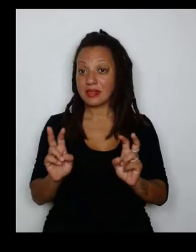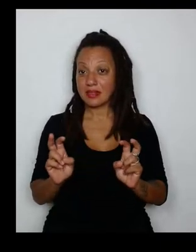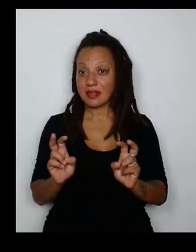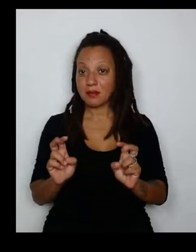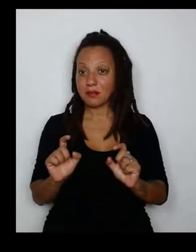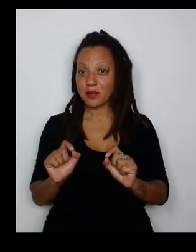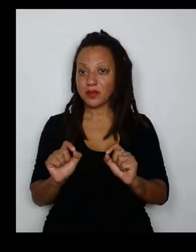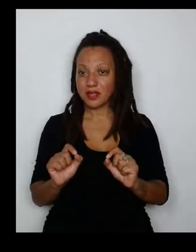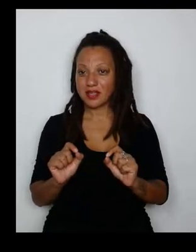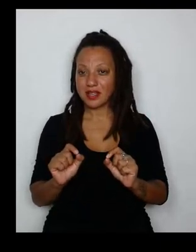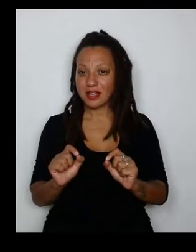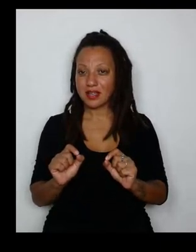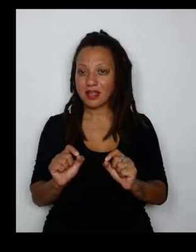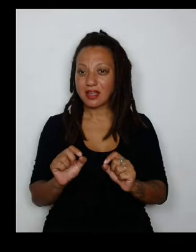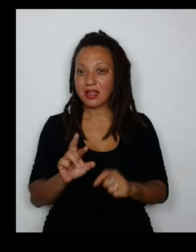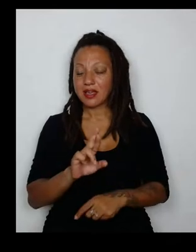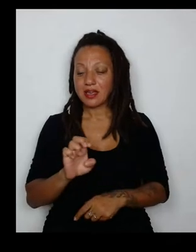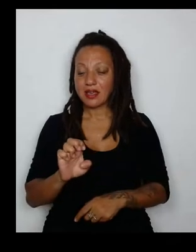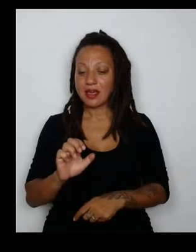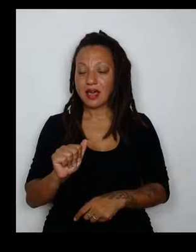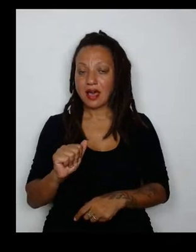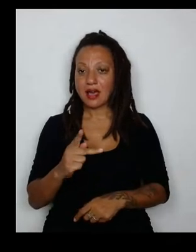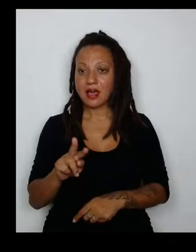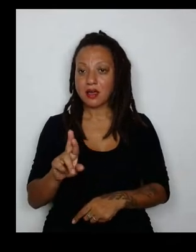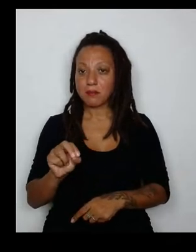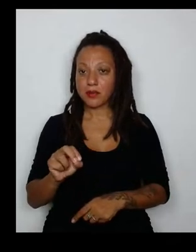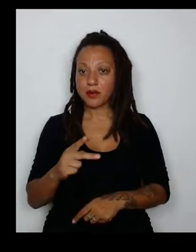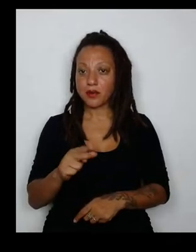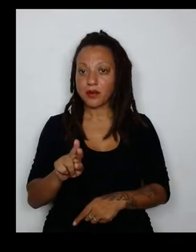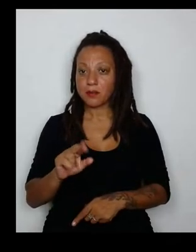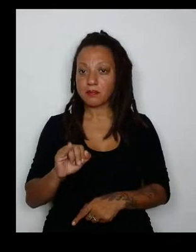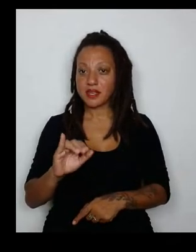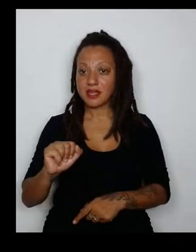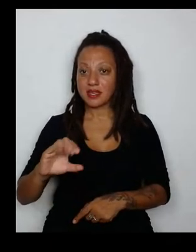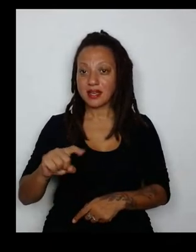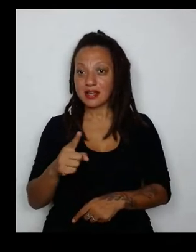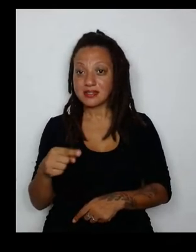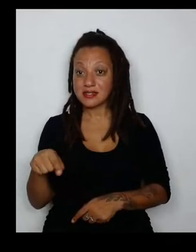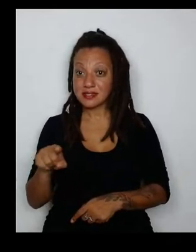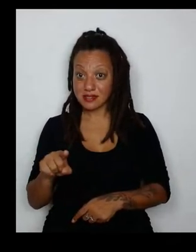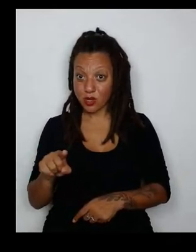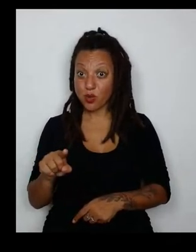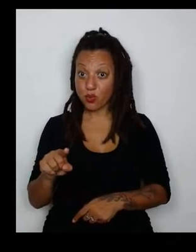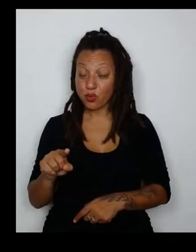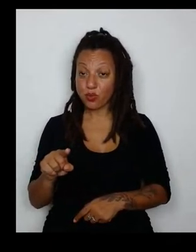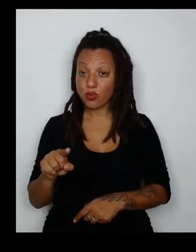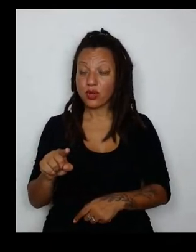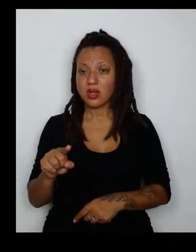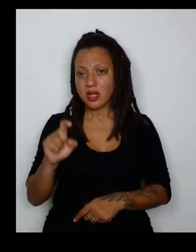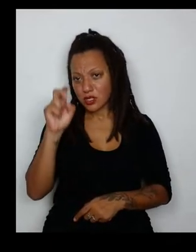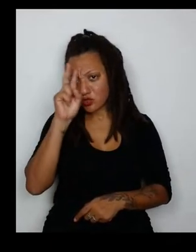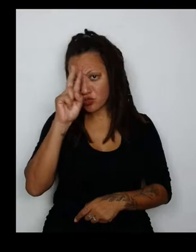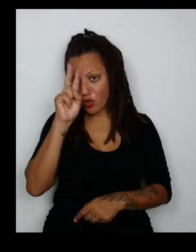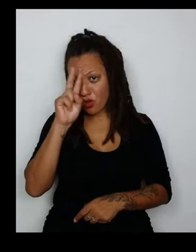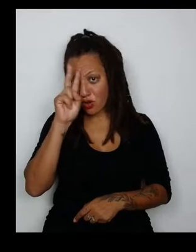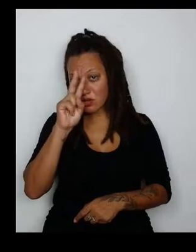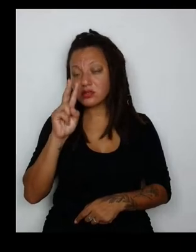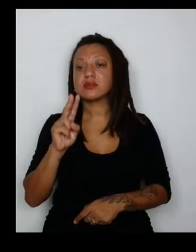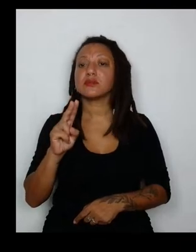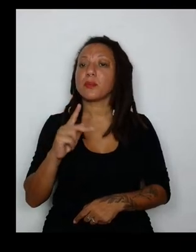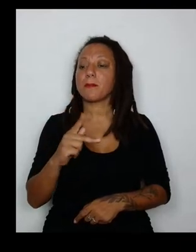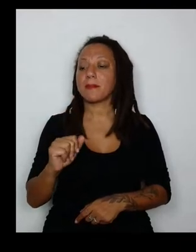and your panel is called repossessing go gun material histories and the contemporary